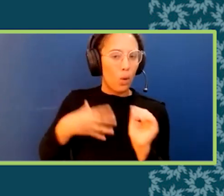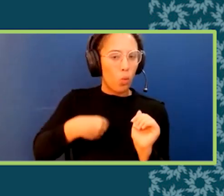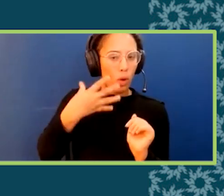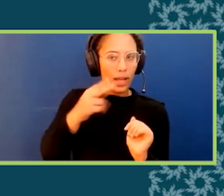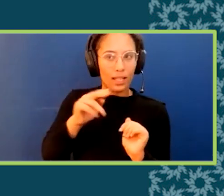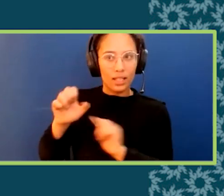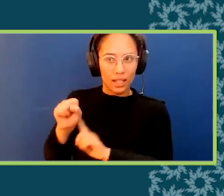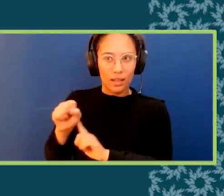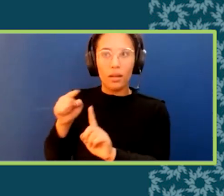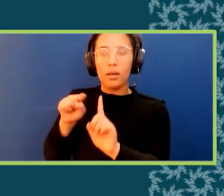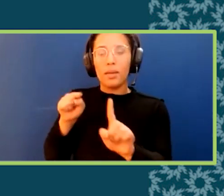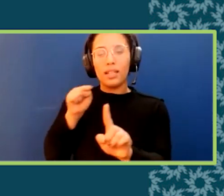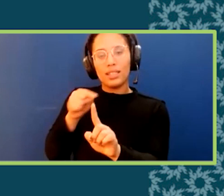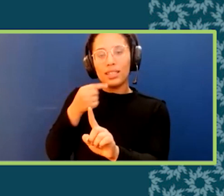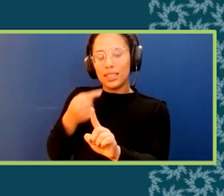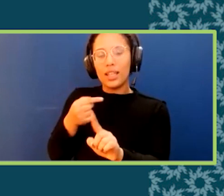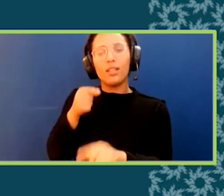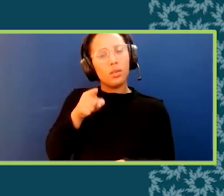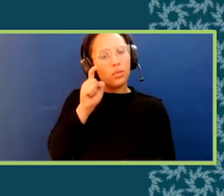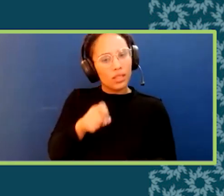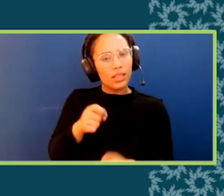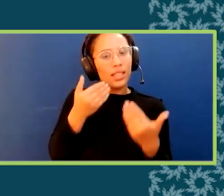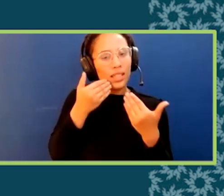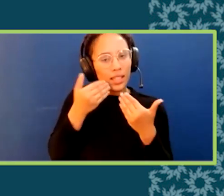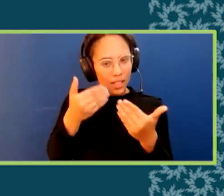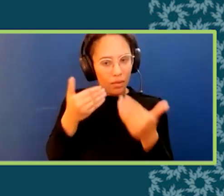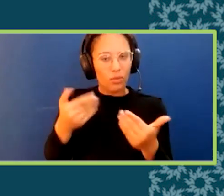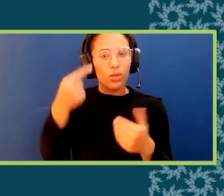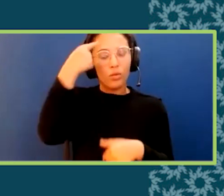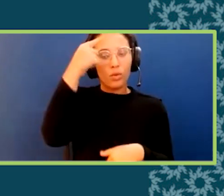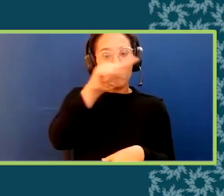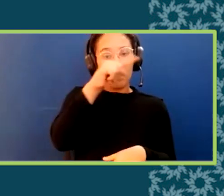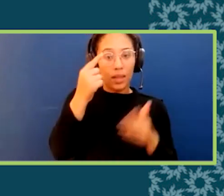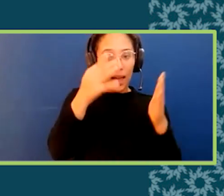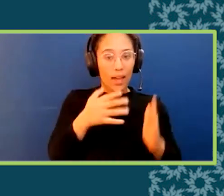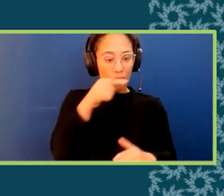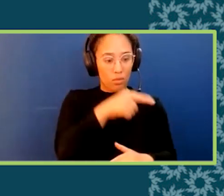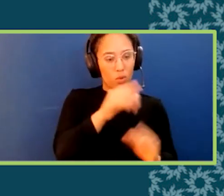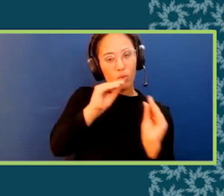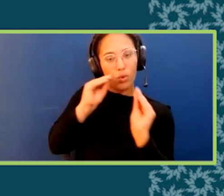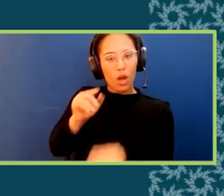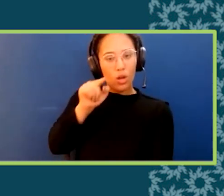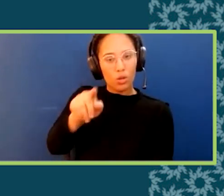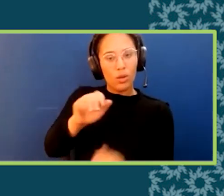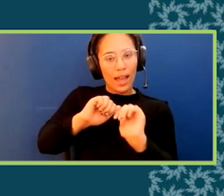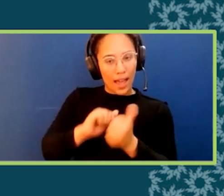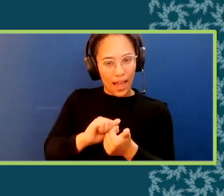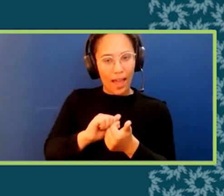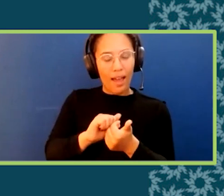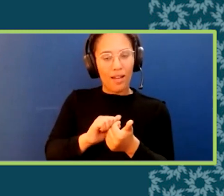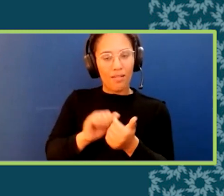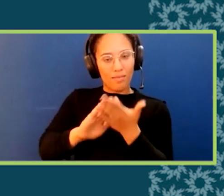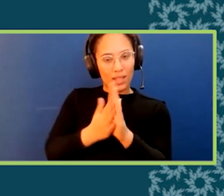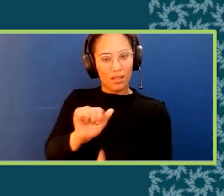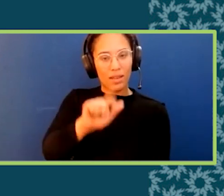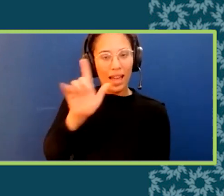for the Black person that taught you how to be an ally. Right? Because somebody did that work to introduce